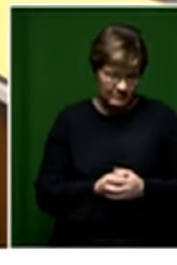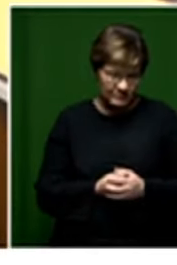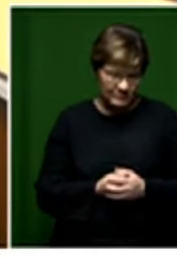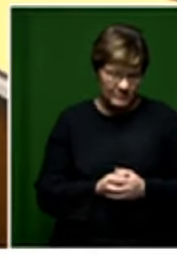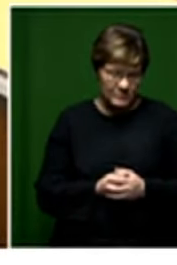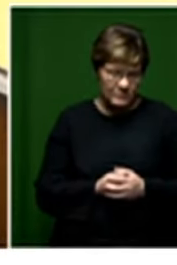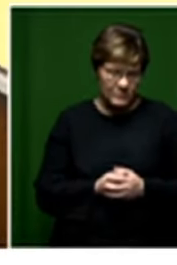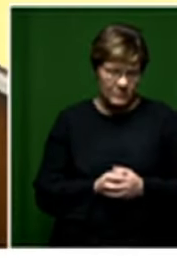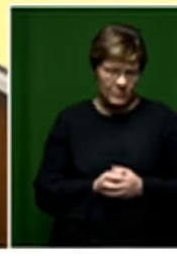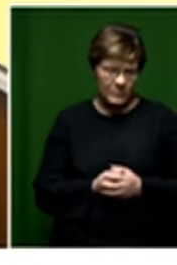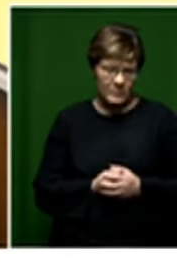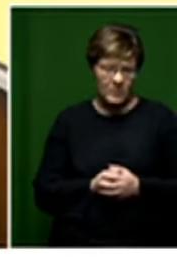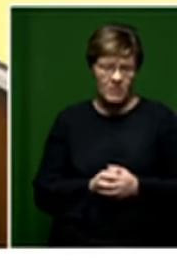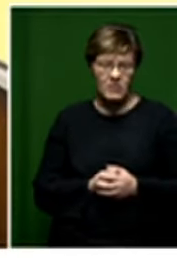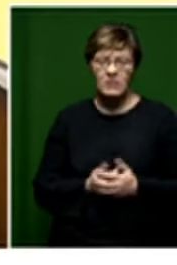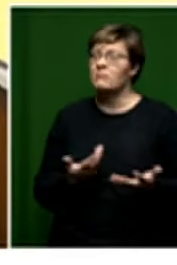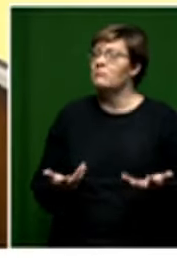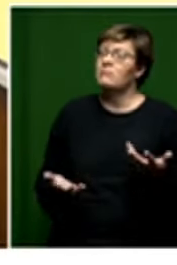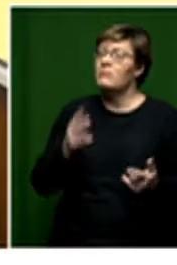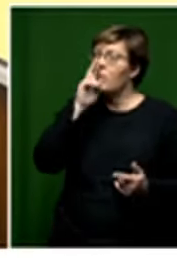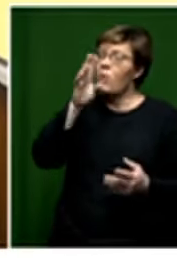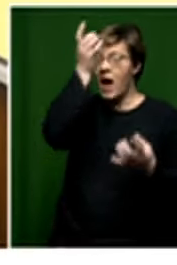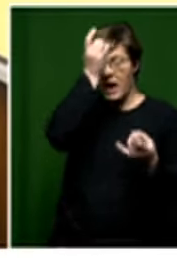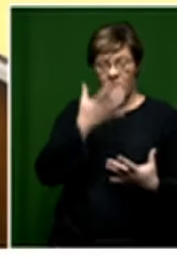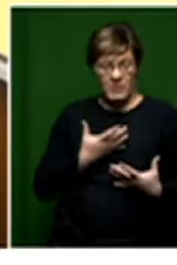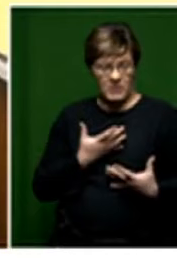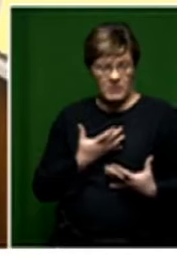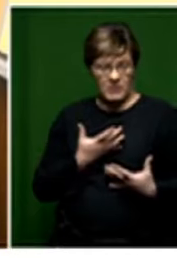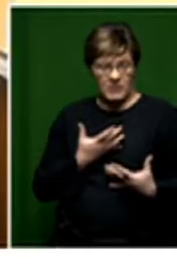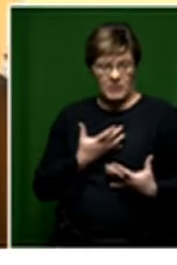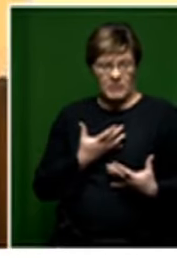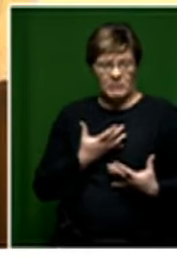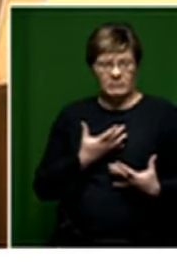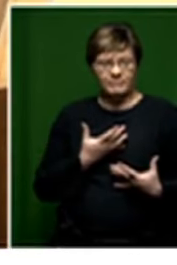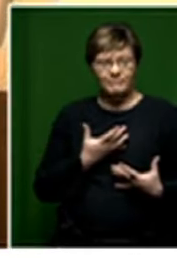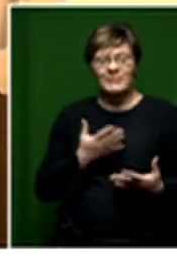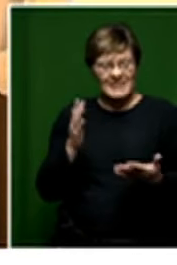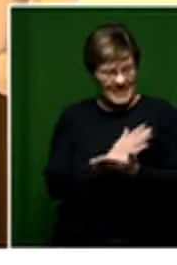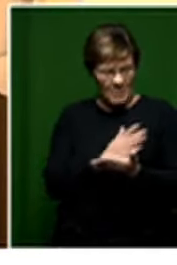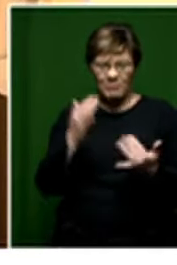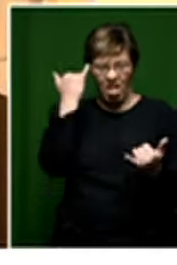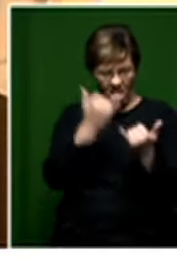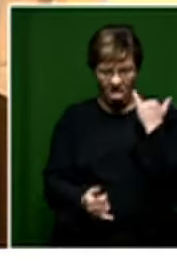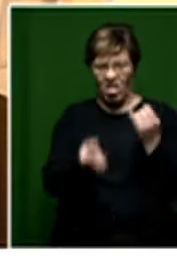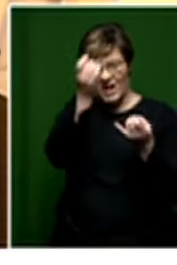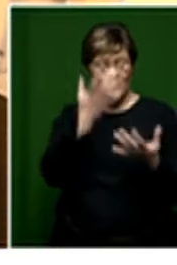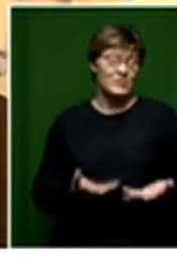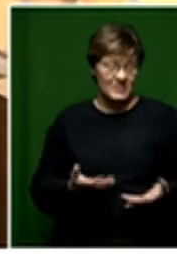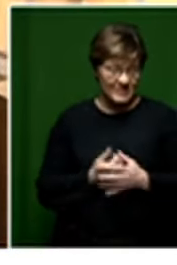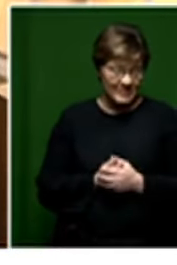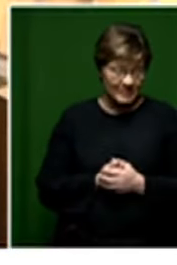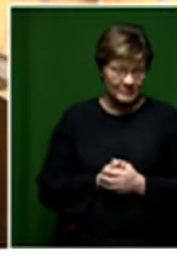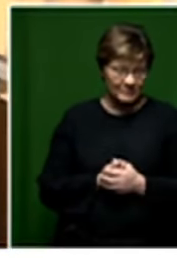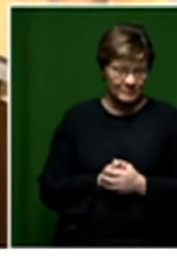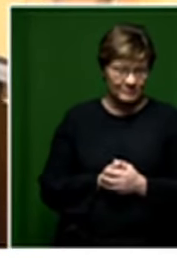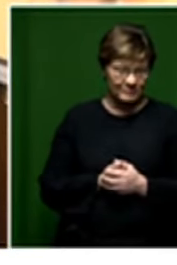vaccine? Because if you look at the information that's put out and misinformation in some instances, just